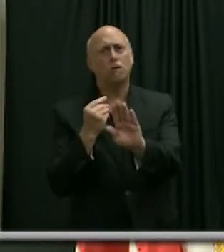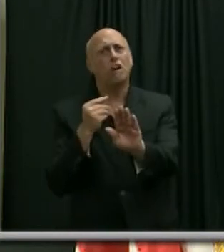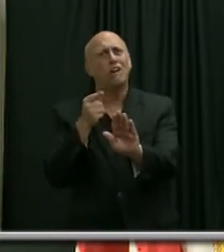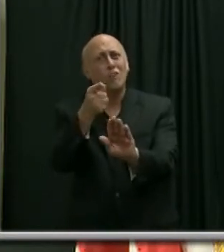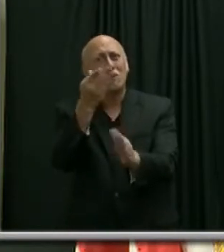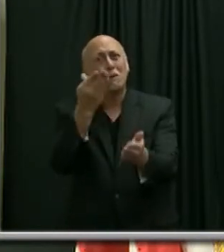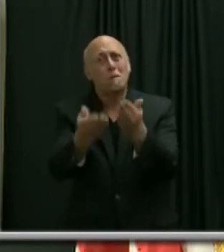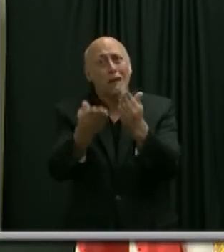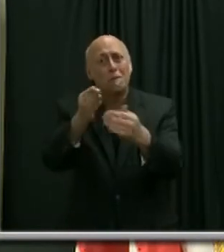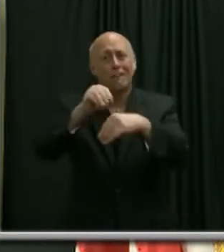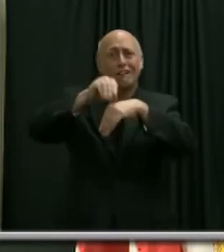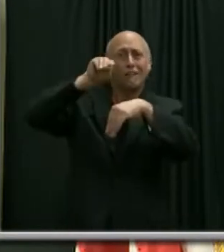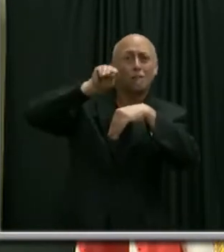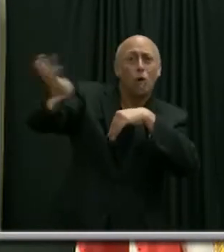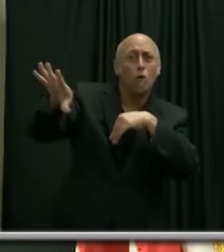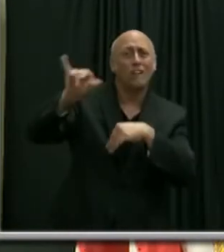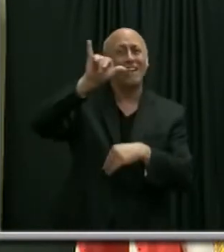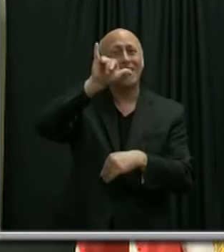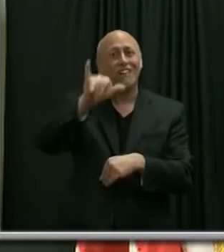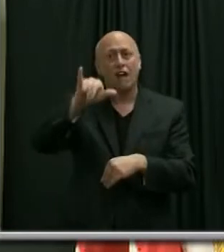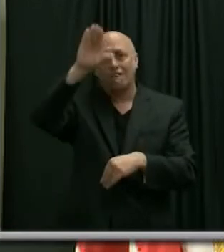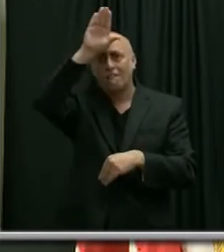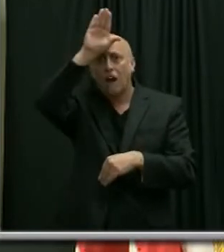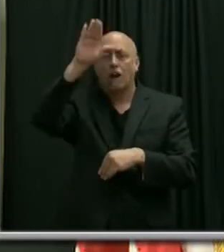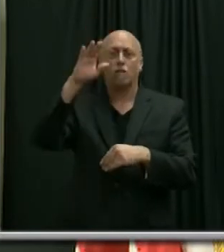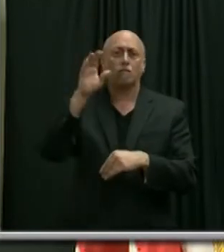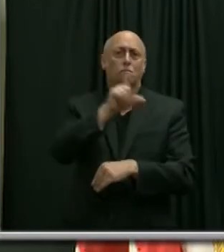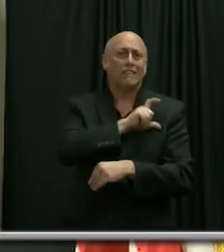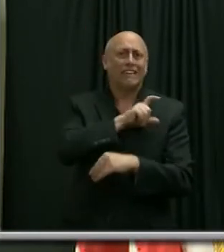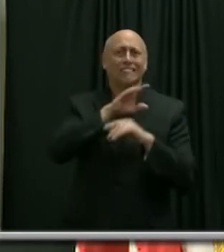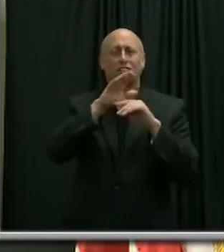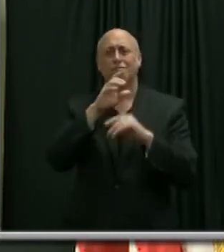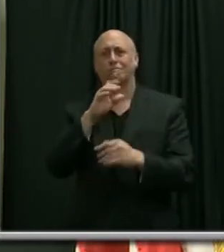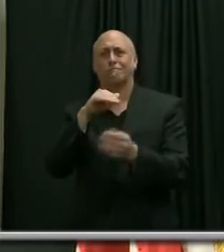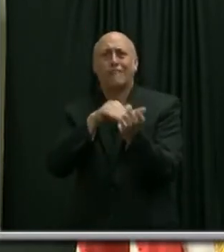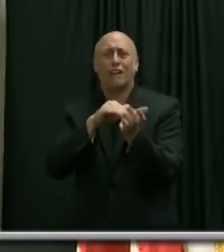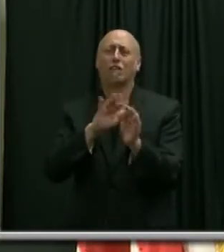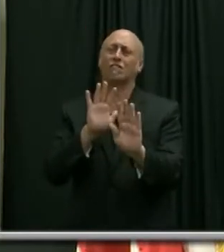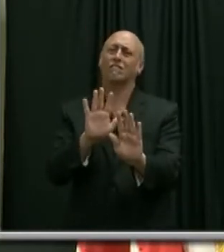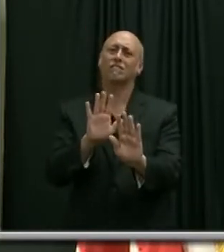yourself expose one of these essential workers. Thank you.